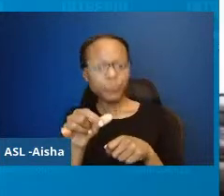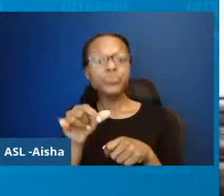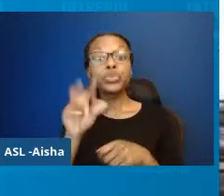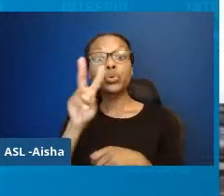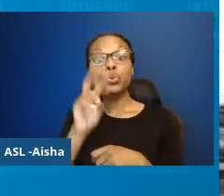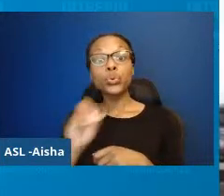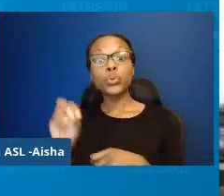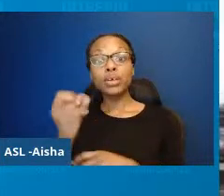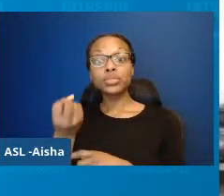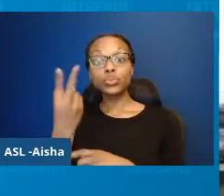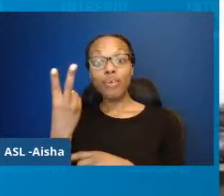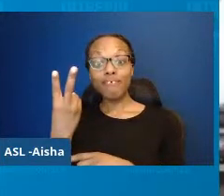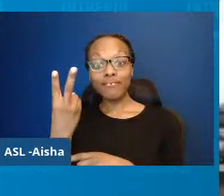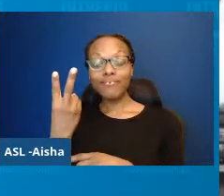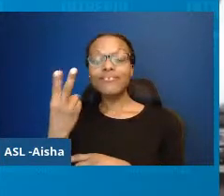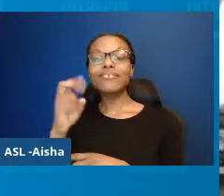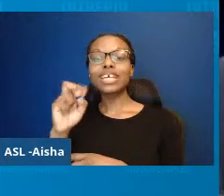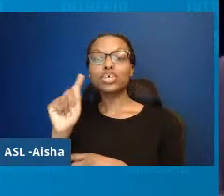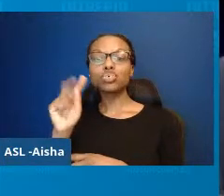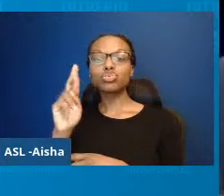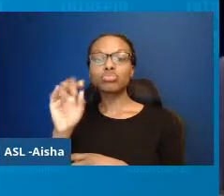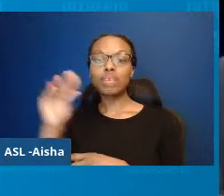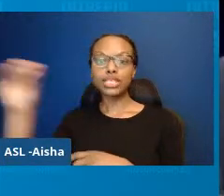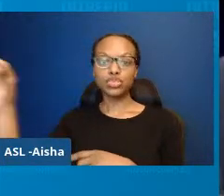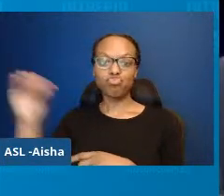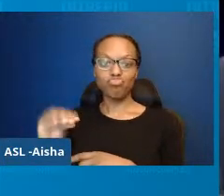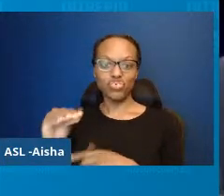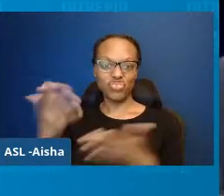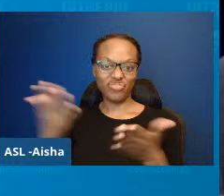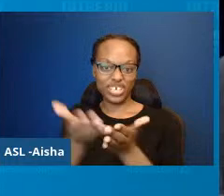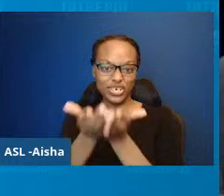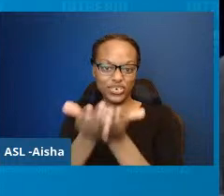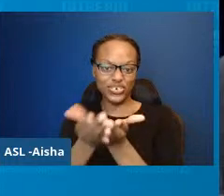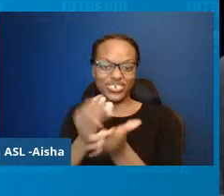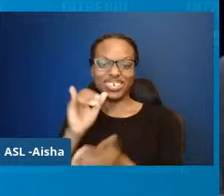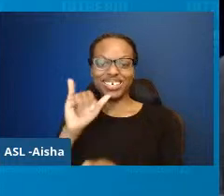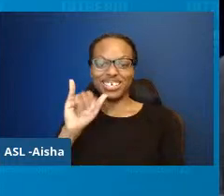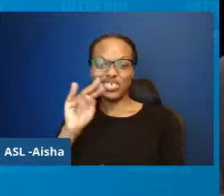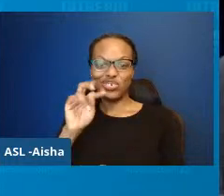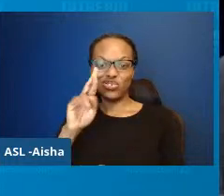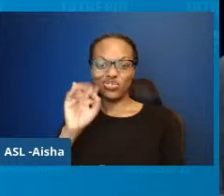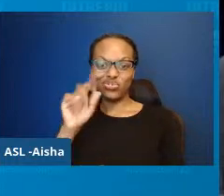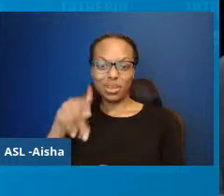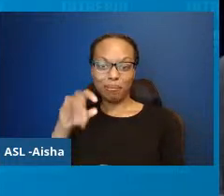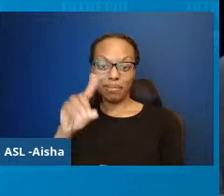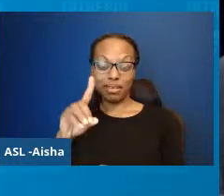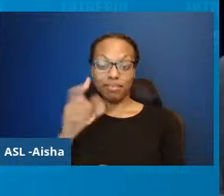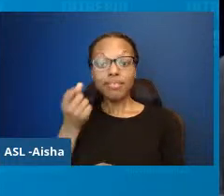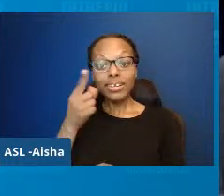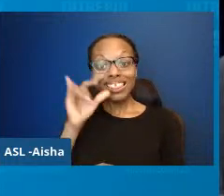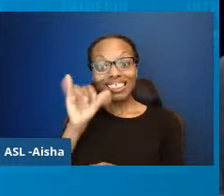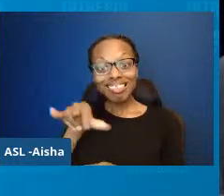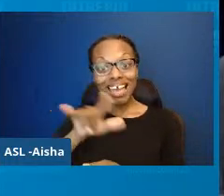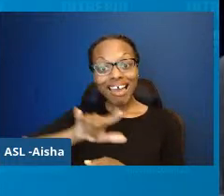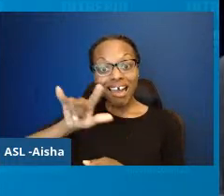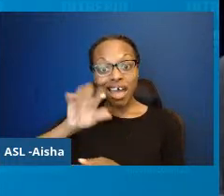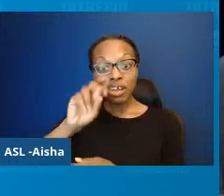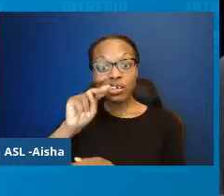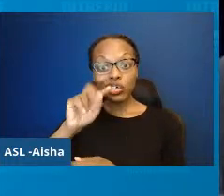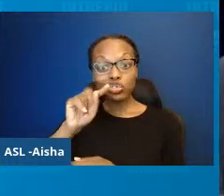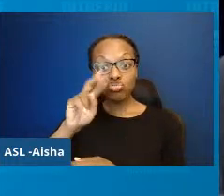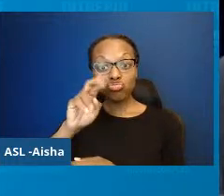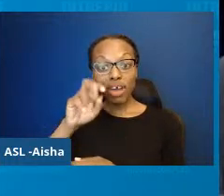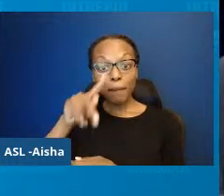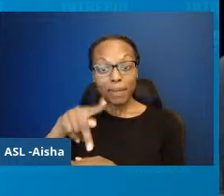here on the Intrepid. The Enterprise may have never gone all the way to space, but it was critically important to the history and to the future of